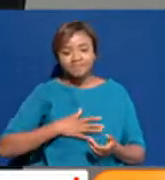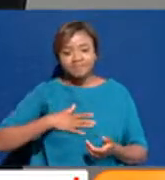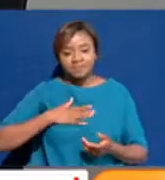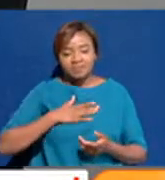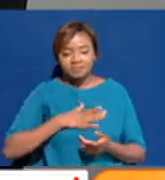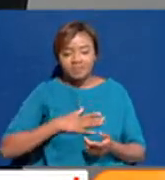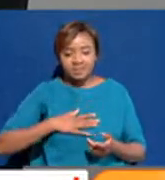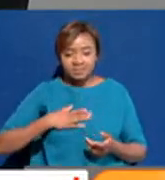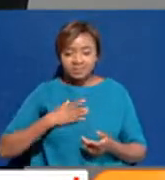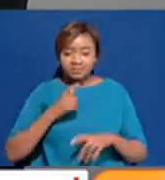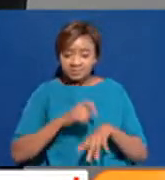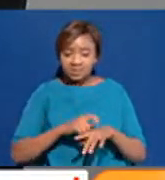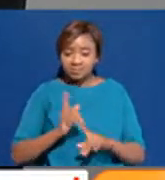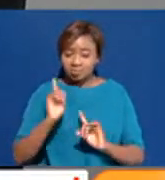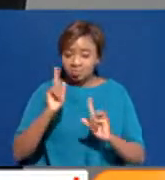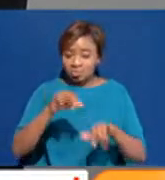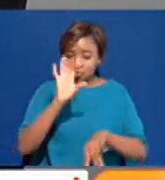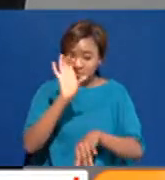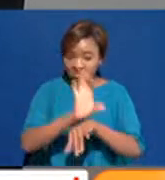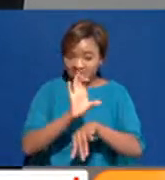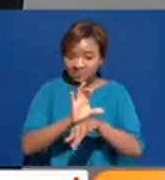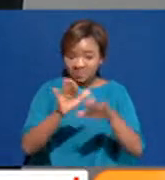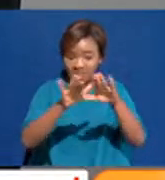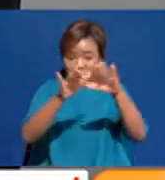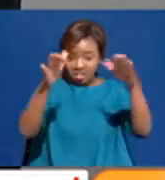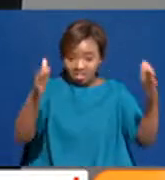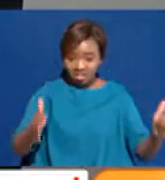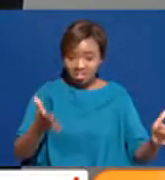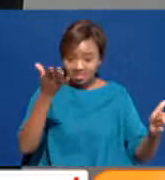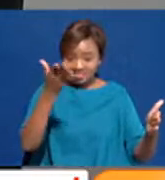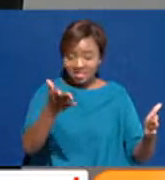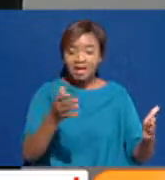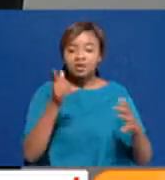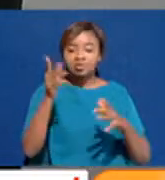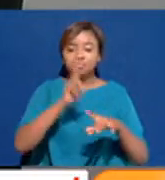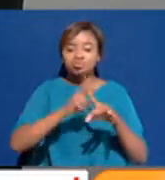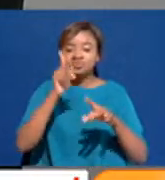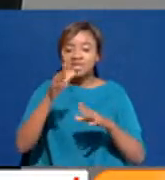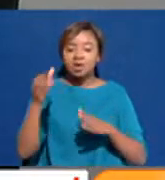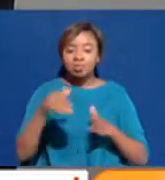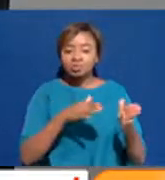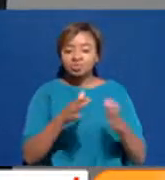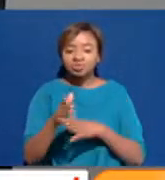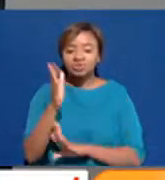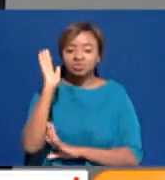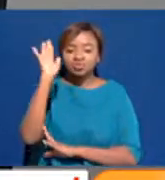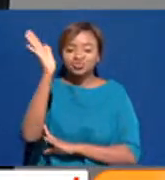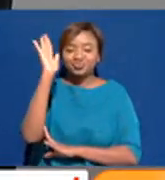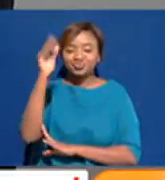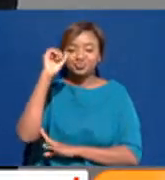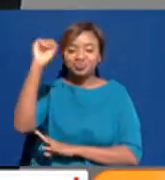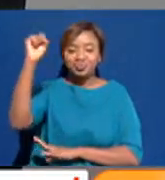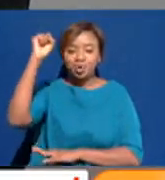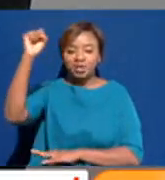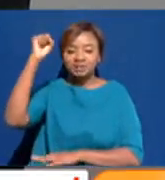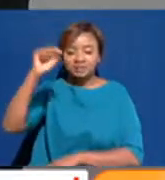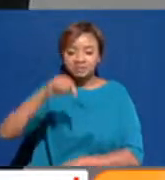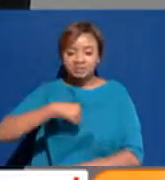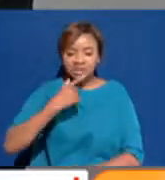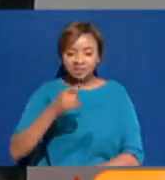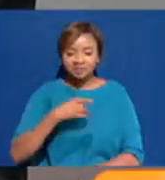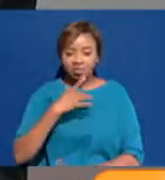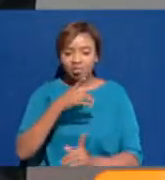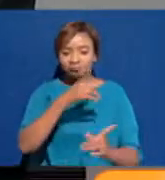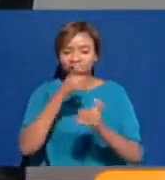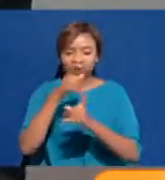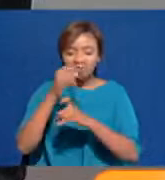with God and places of worship must not be used as instruments or platforms for political gain or political